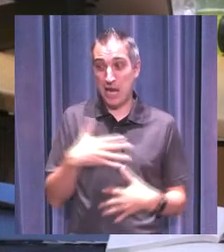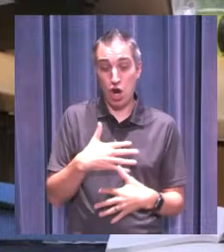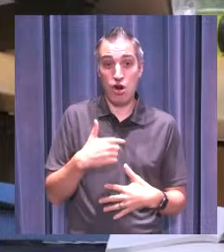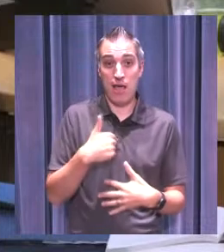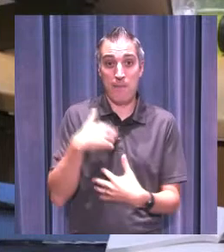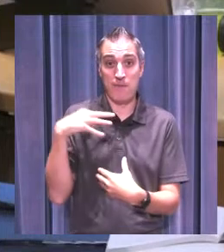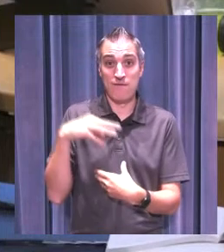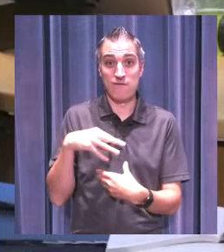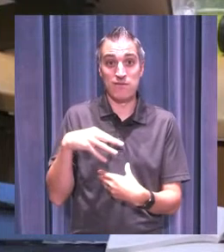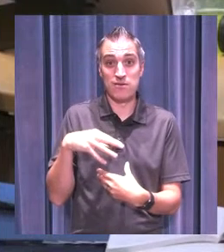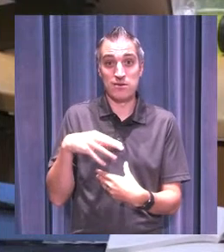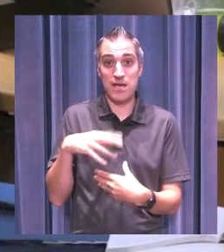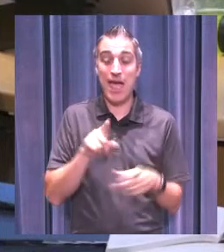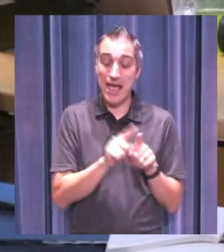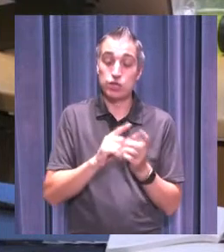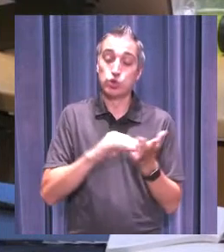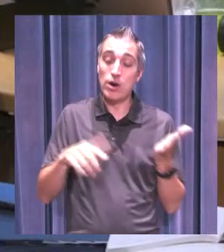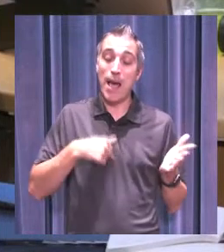part of.